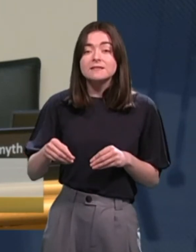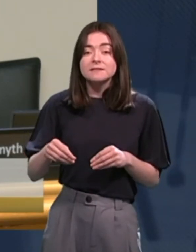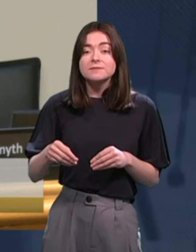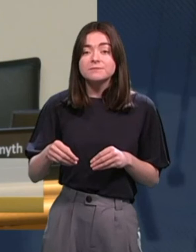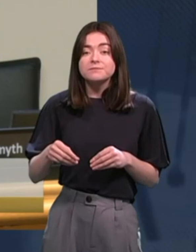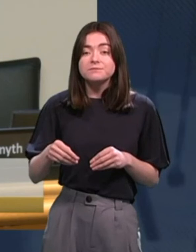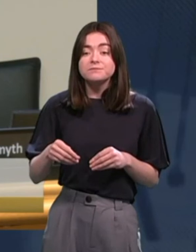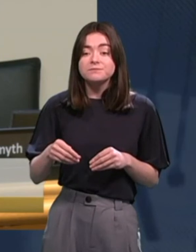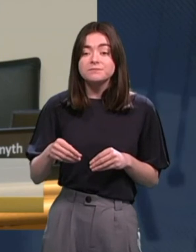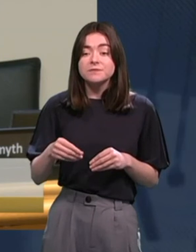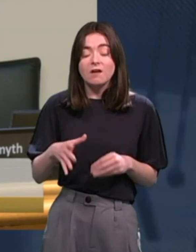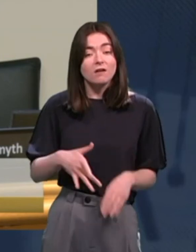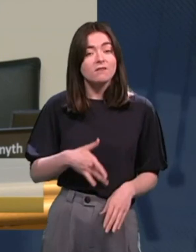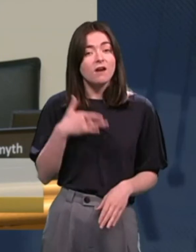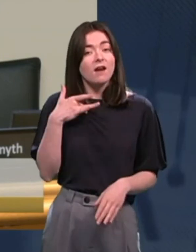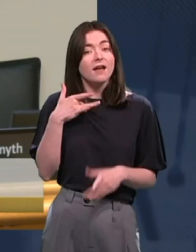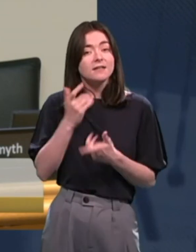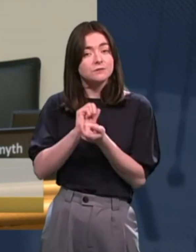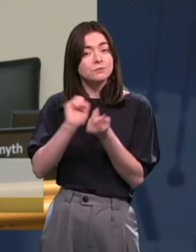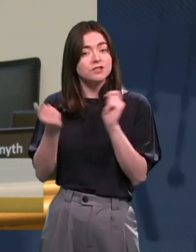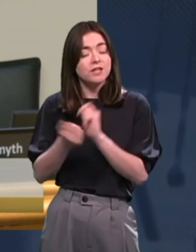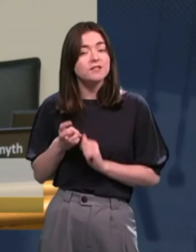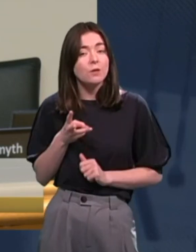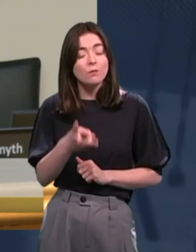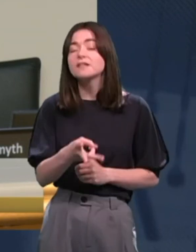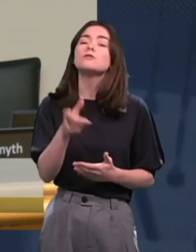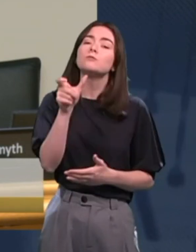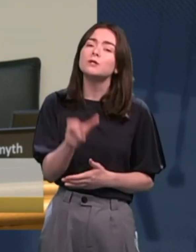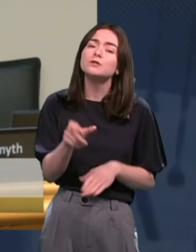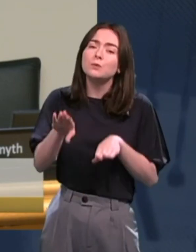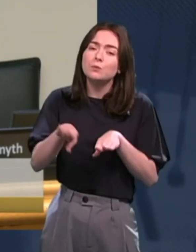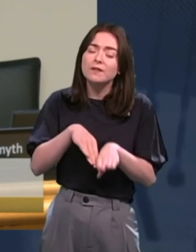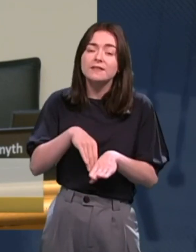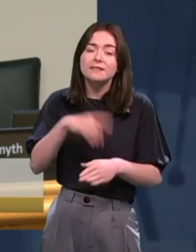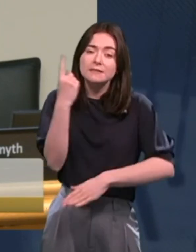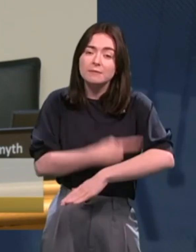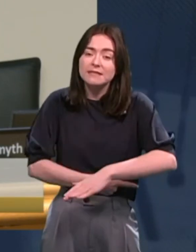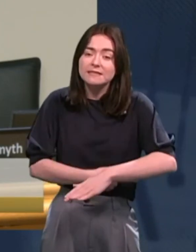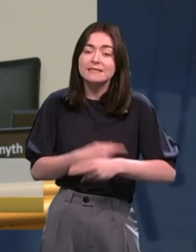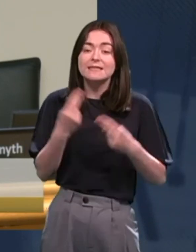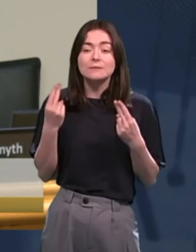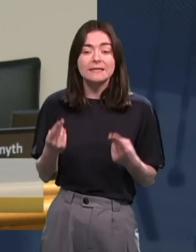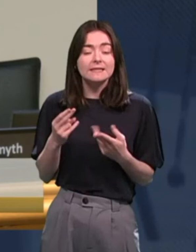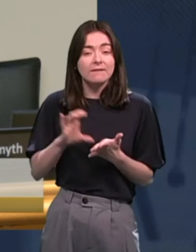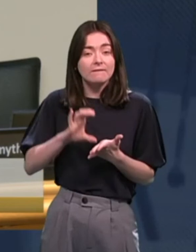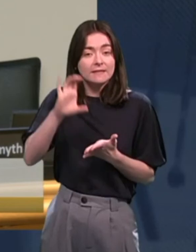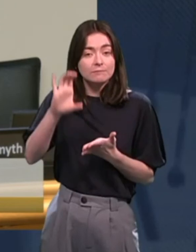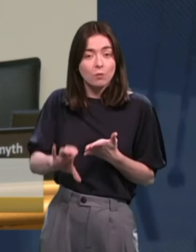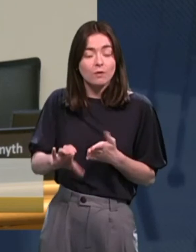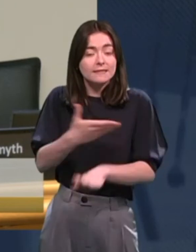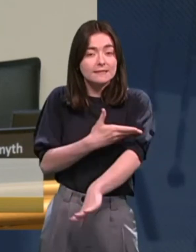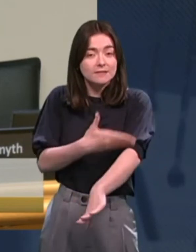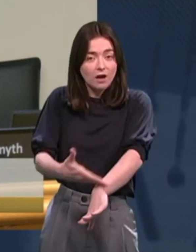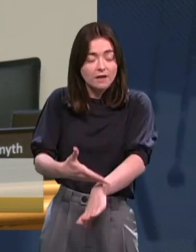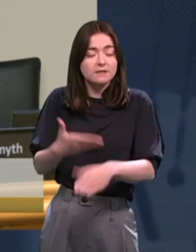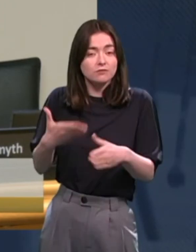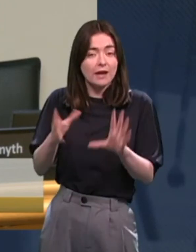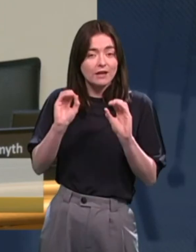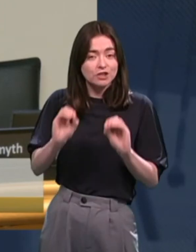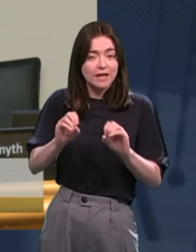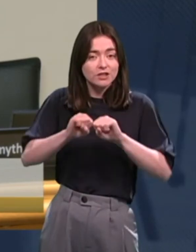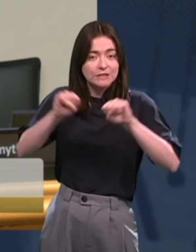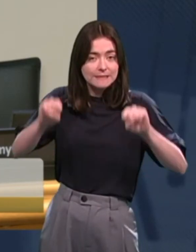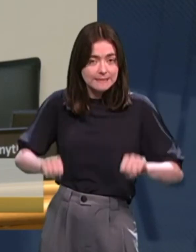and all our lives change. So for people with disability, you need to invest more, front load, when they're in the education system,